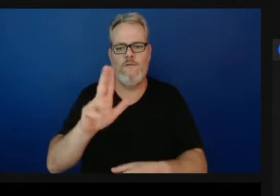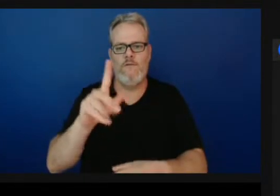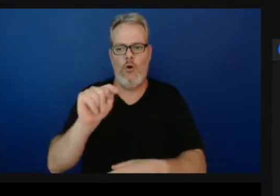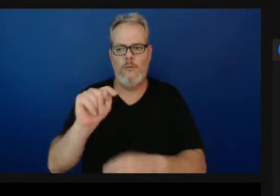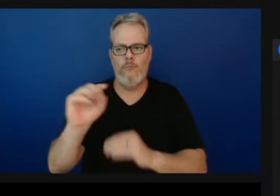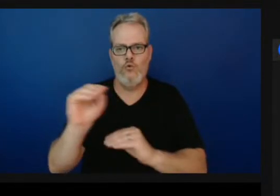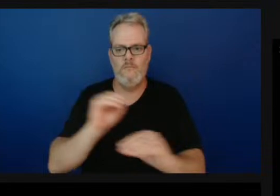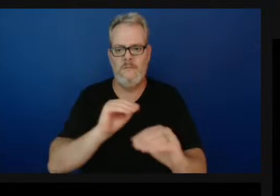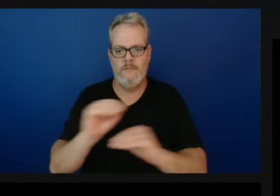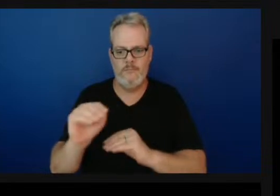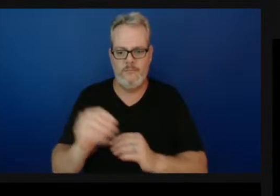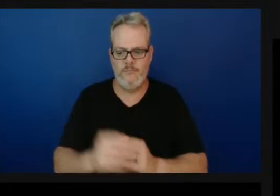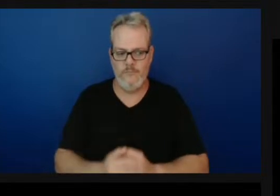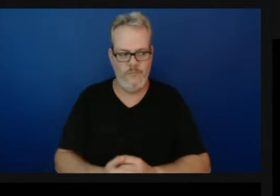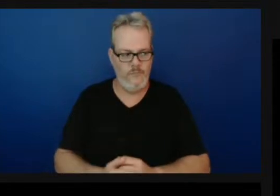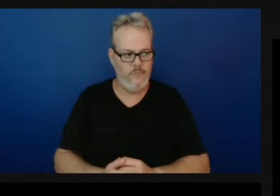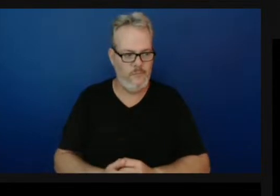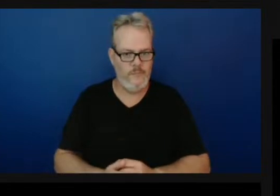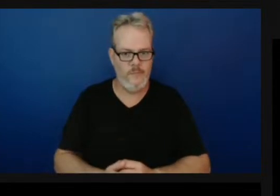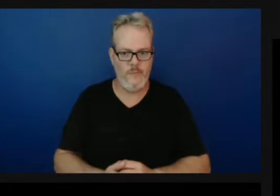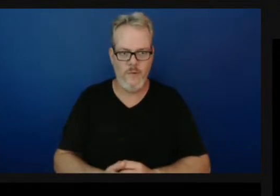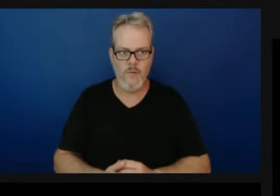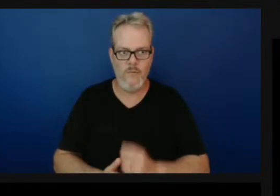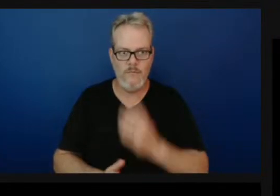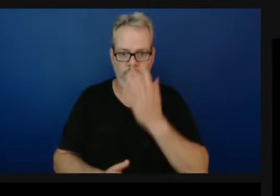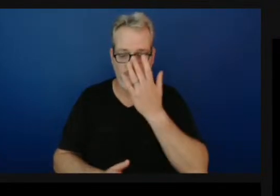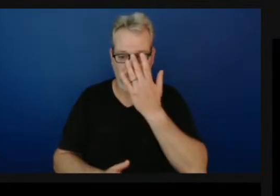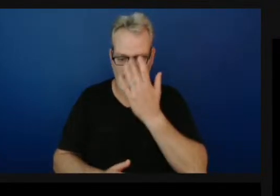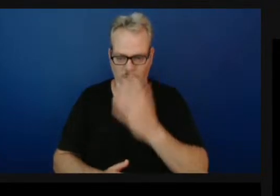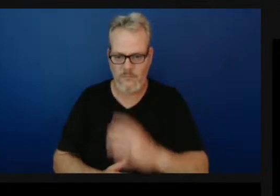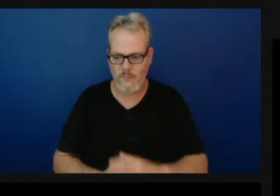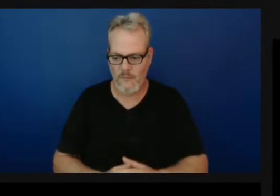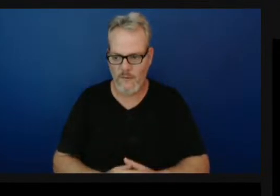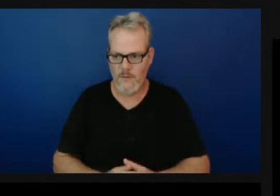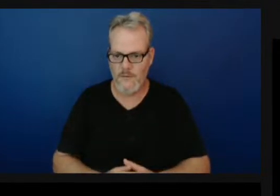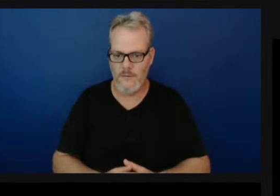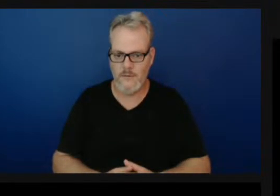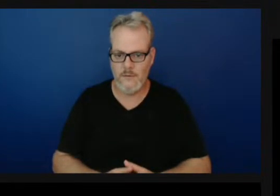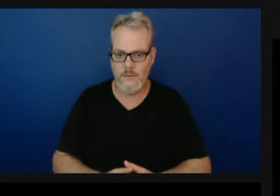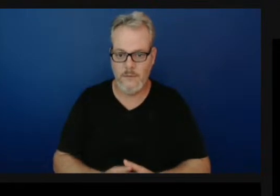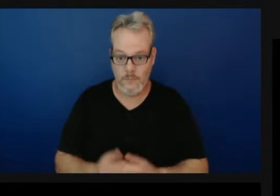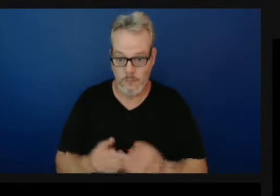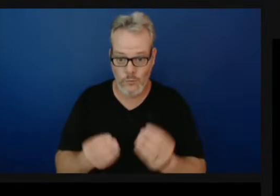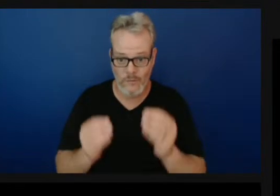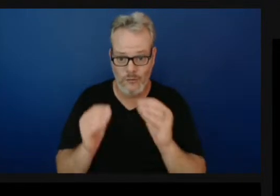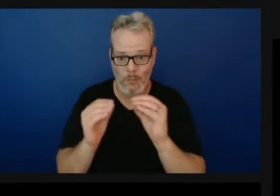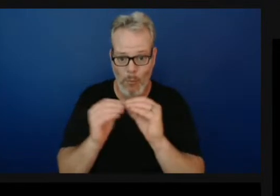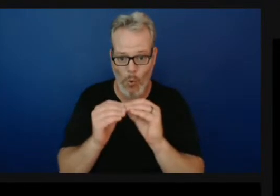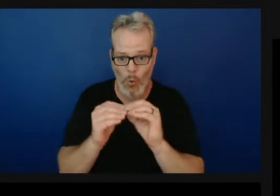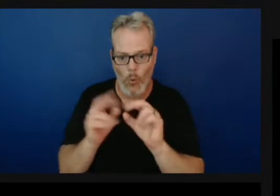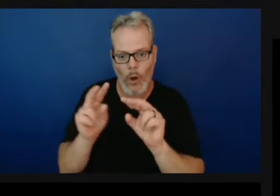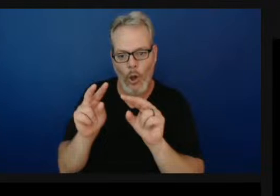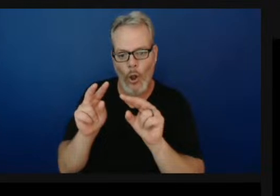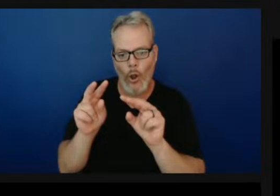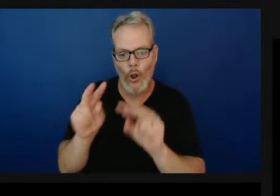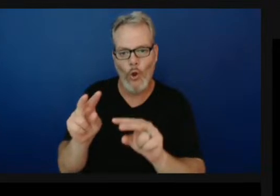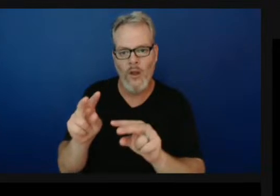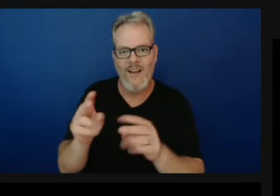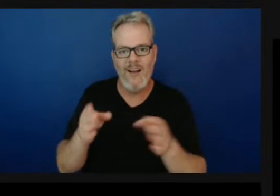So let's see, did I get through more? I don't know if I did. There's some more. This is looking across off the side of the road where you